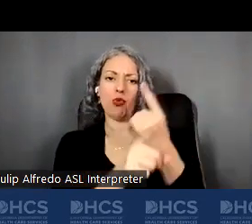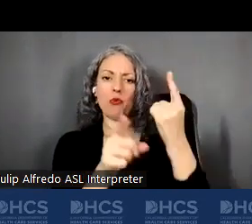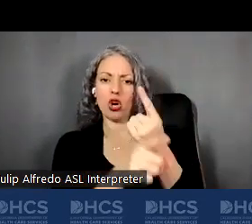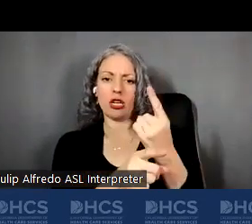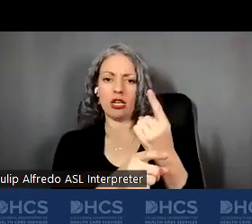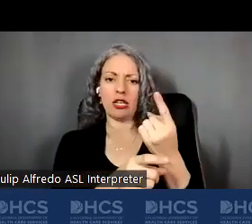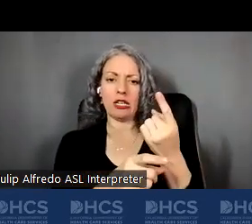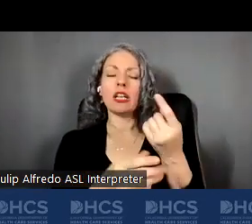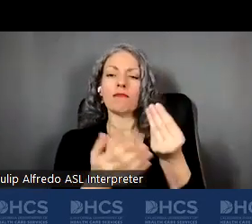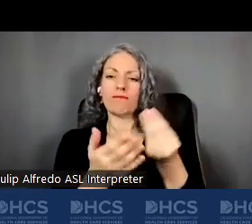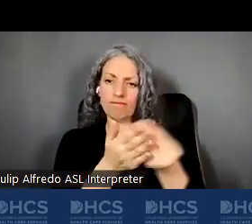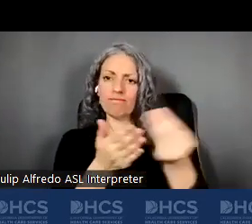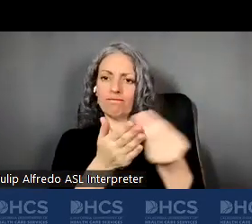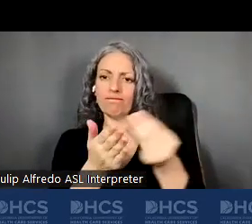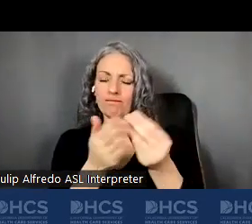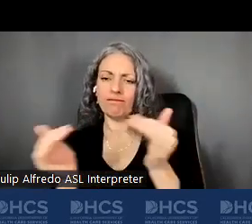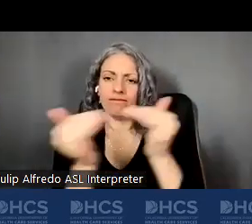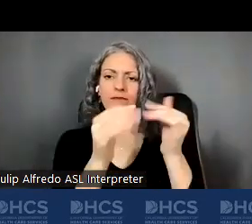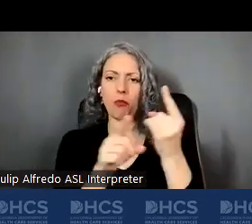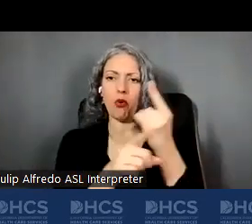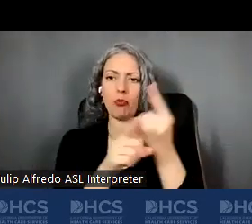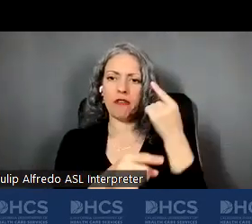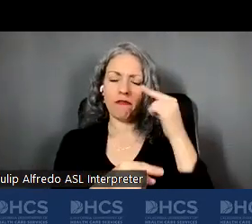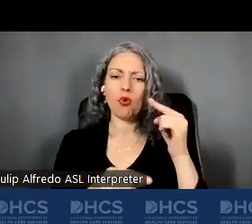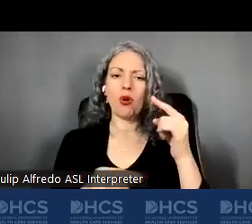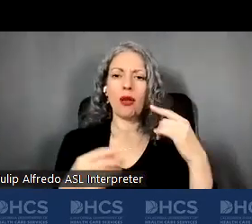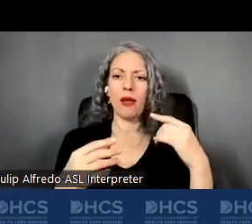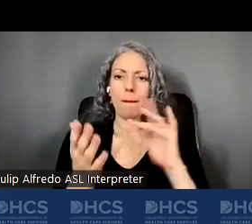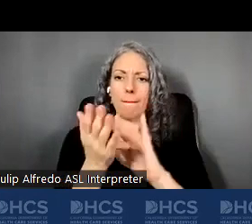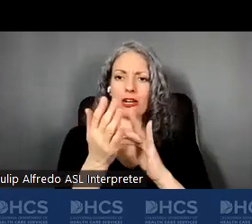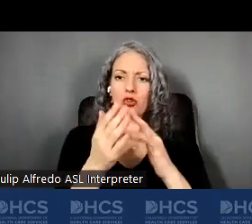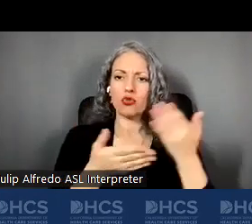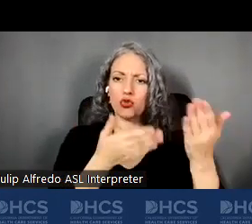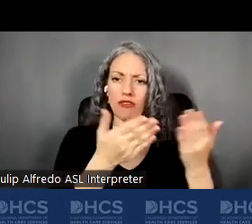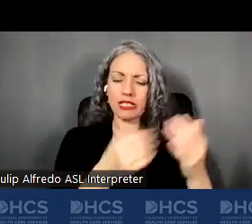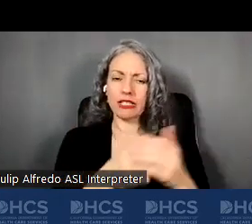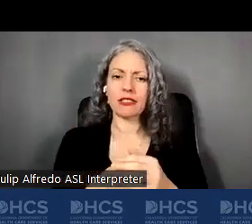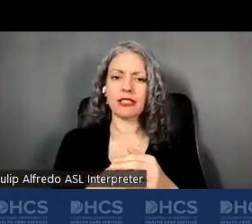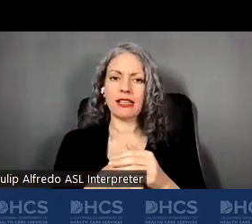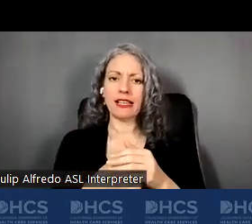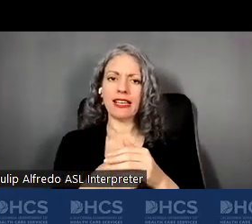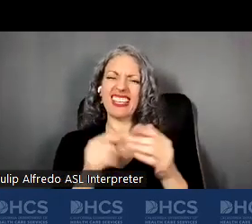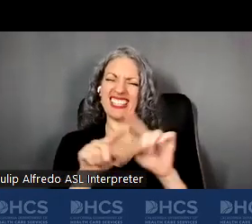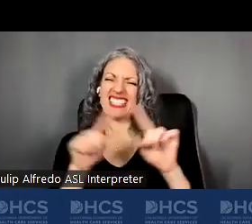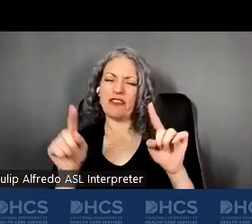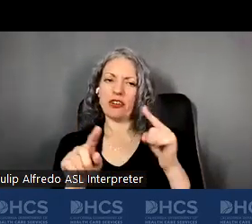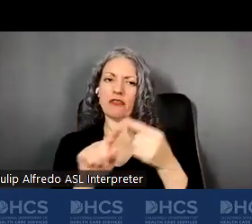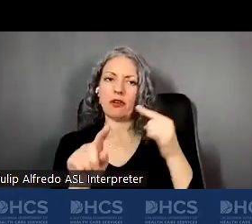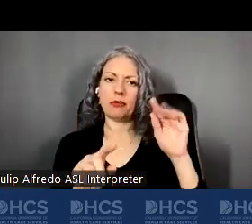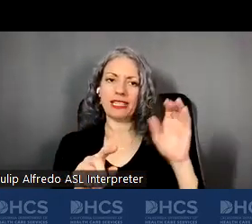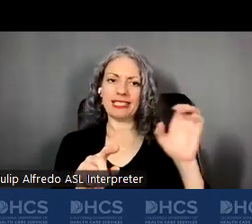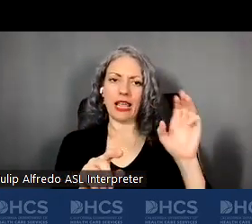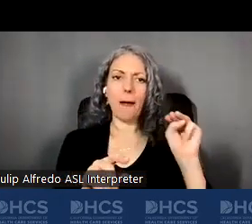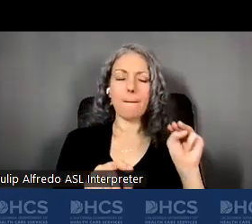cost-effective alternatives to medical services. So, and unlike ECM, which is a benefit that all managed care